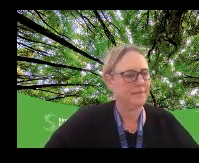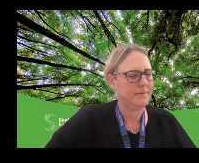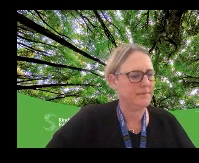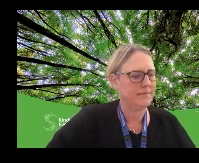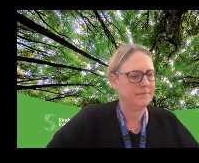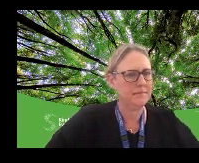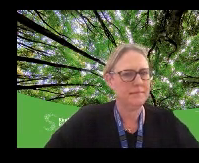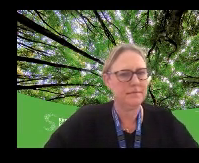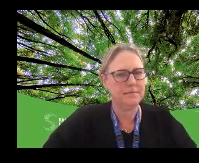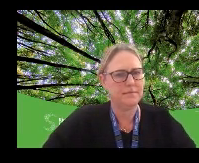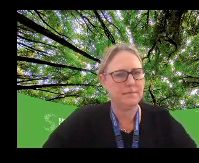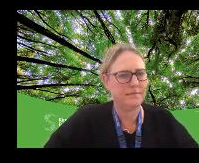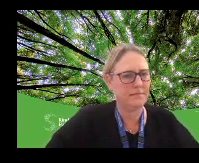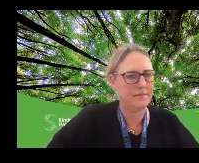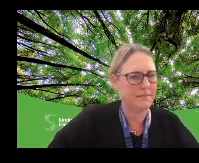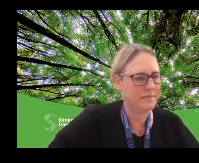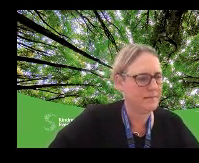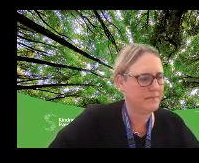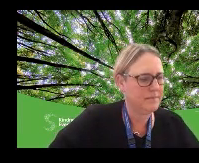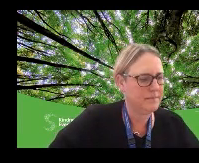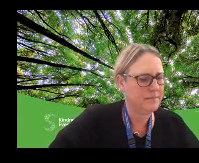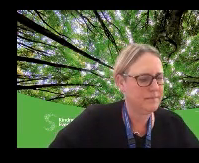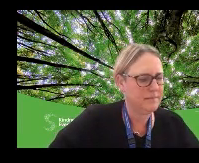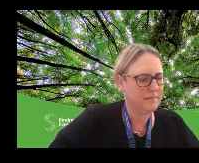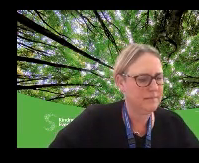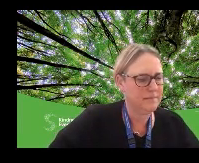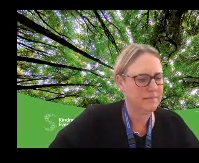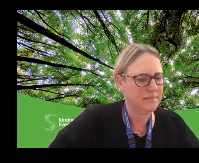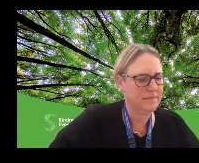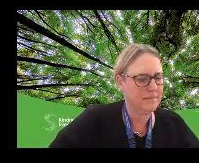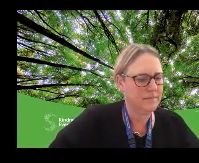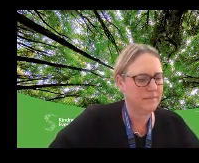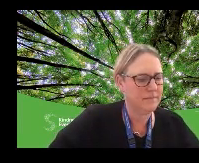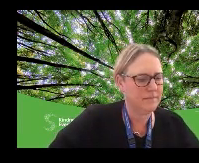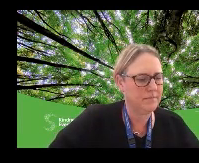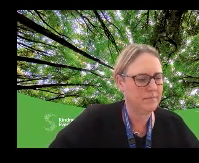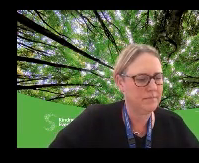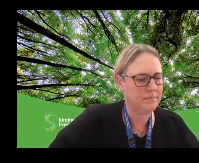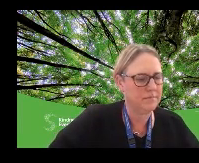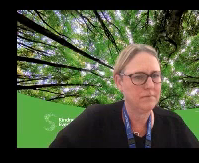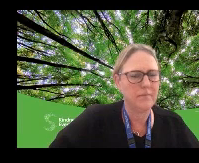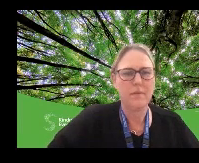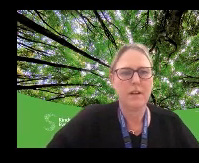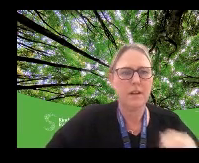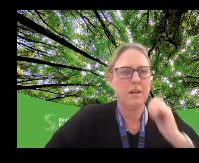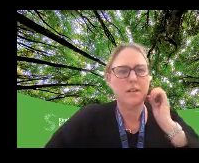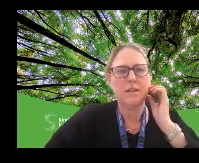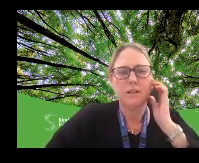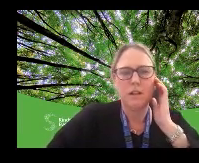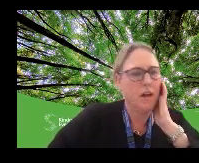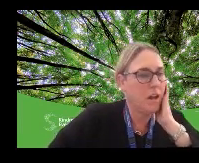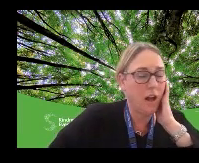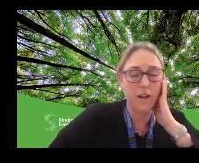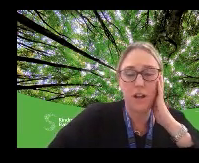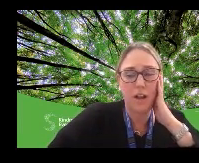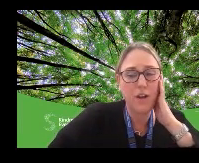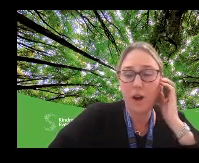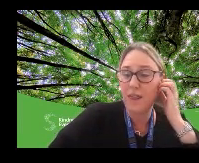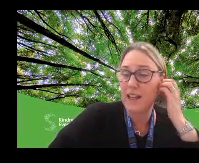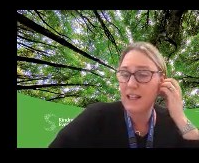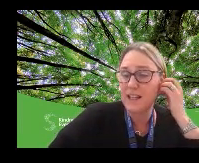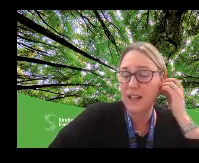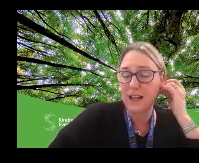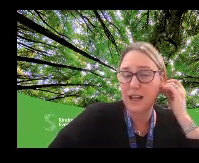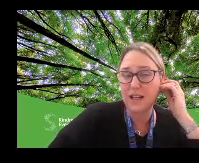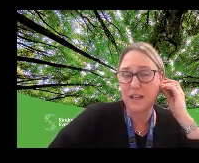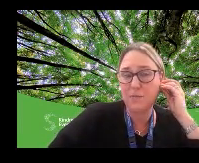early stage. Is there anything specific that would be helpful within these parts, Mary, to highlight? And